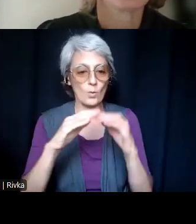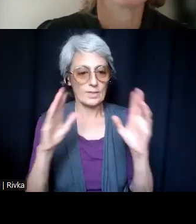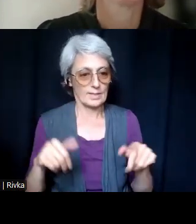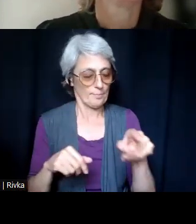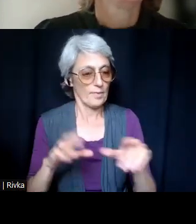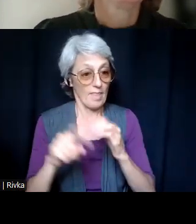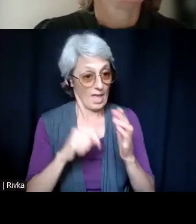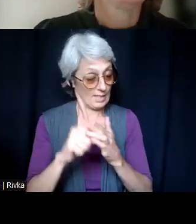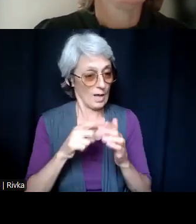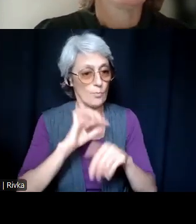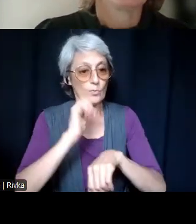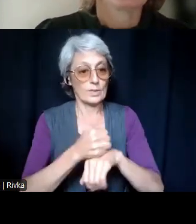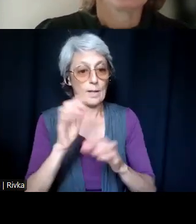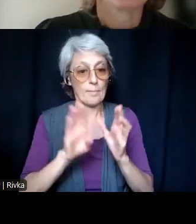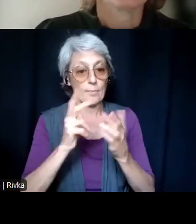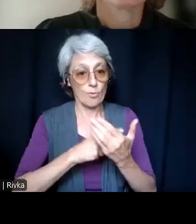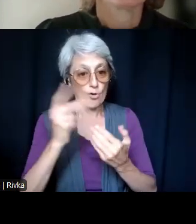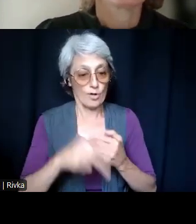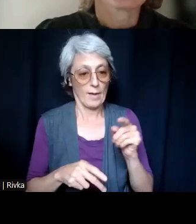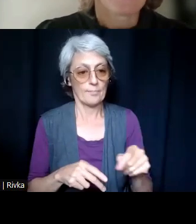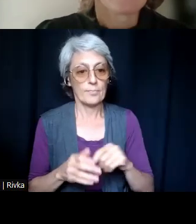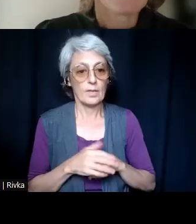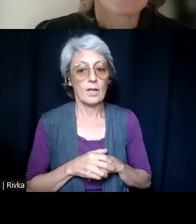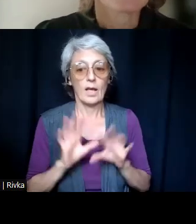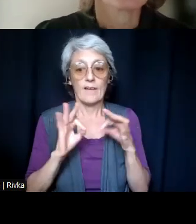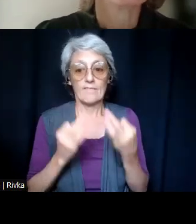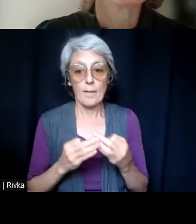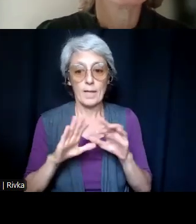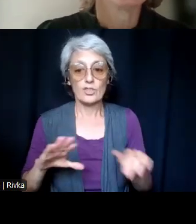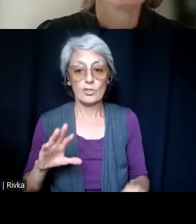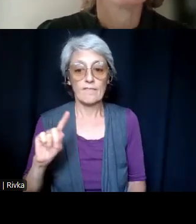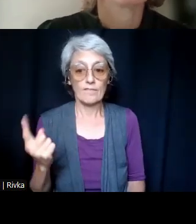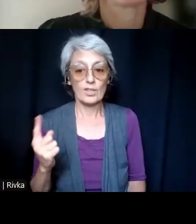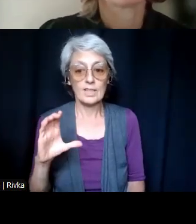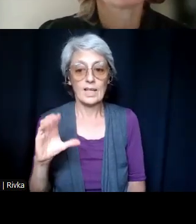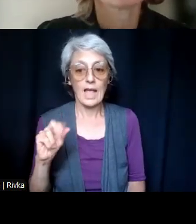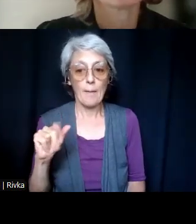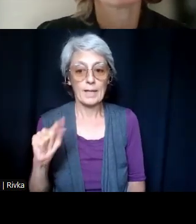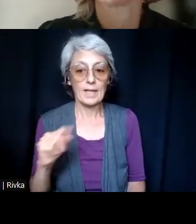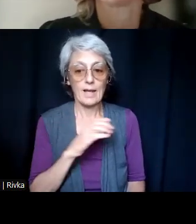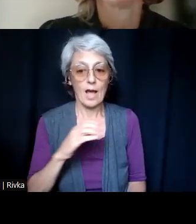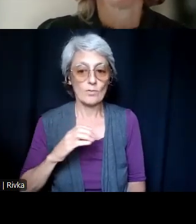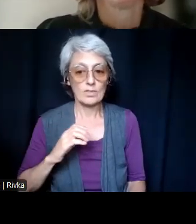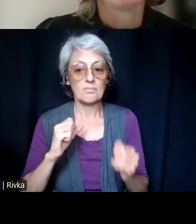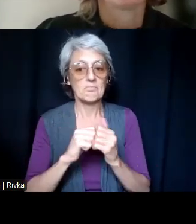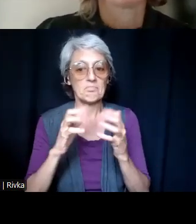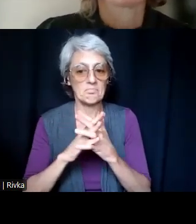developed, the Family and Children First Cabinet Council convened. So this